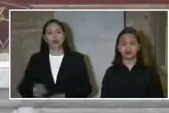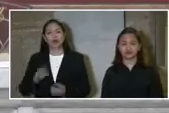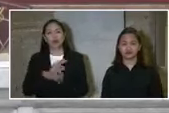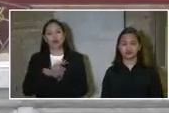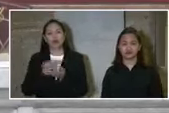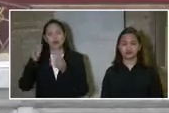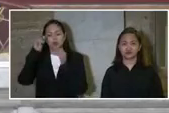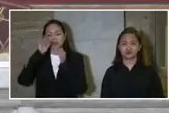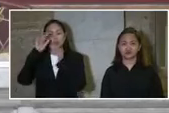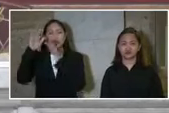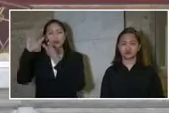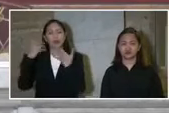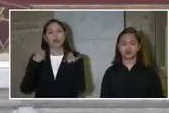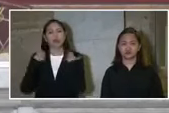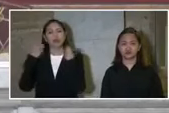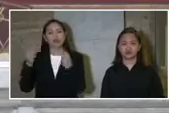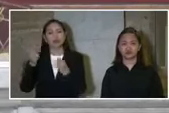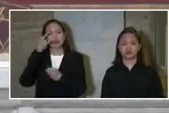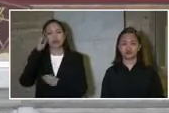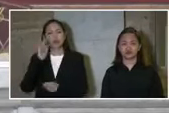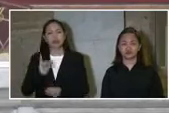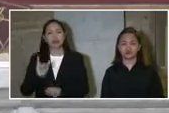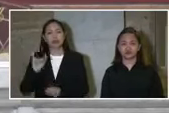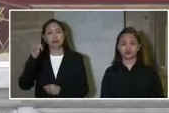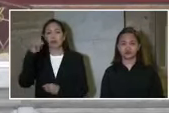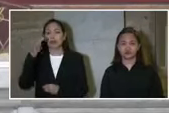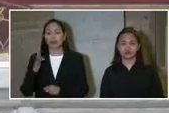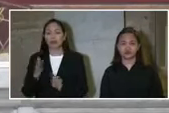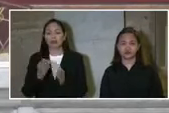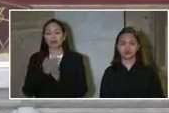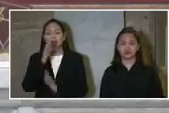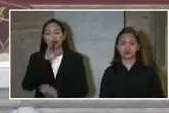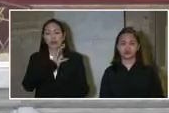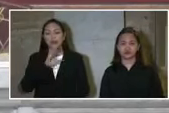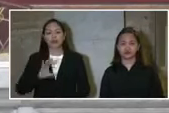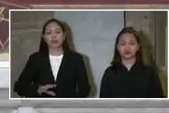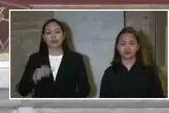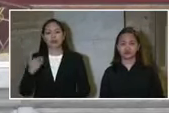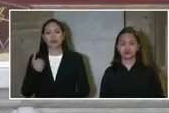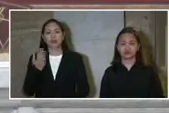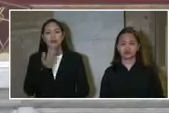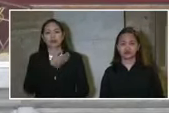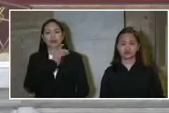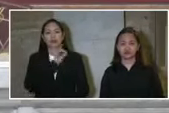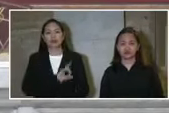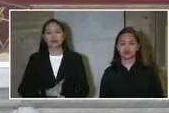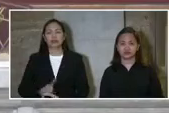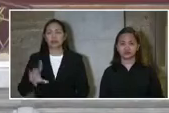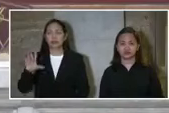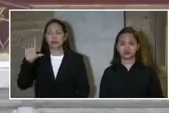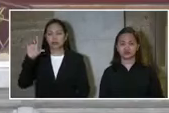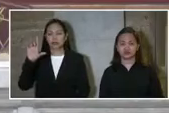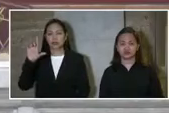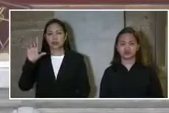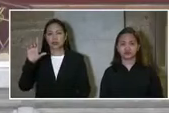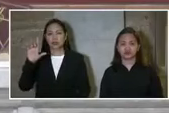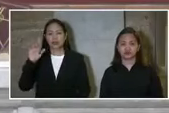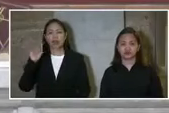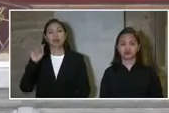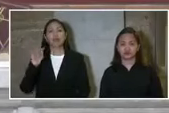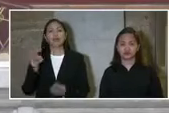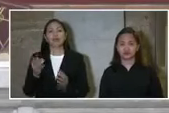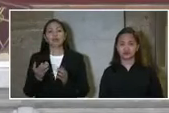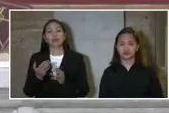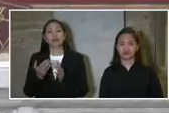Father, Almighty and Eternal God, through Christ our Lord. For as true man